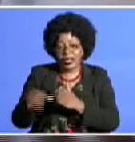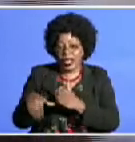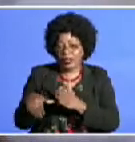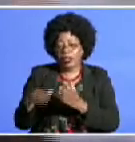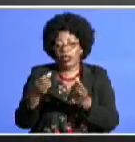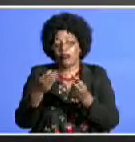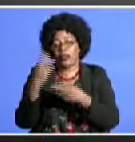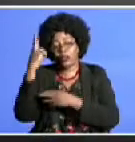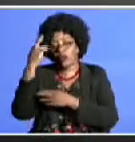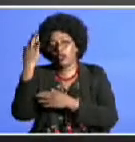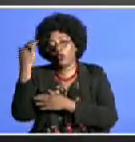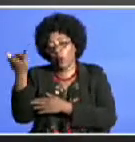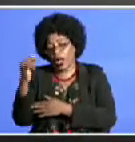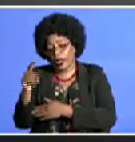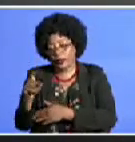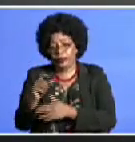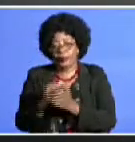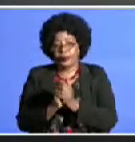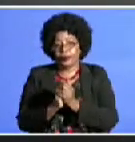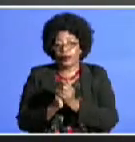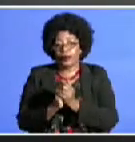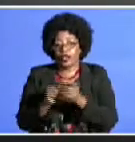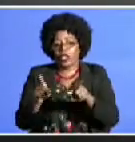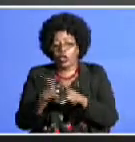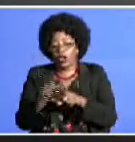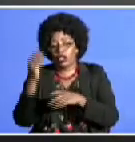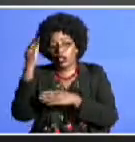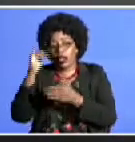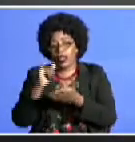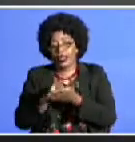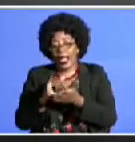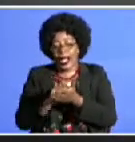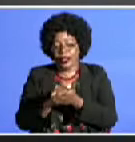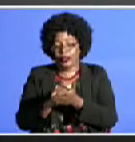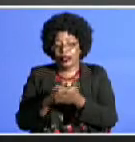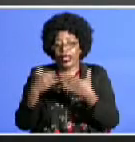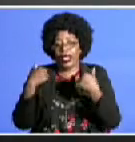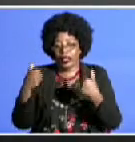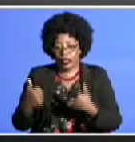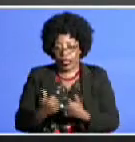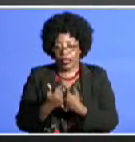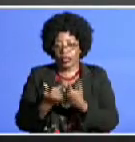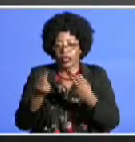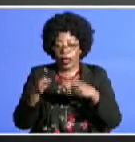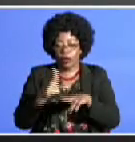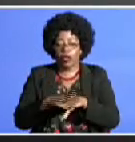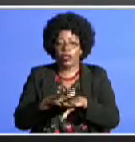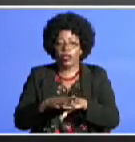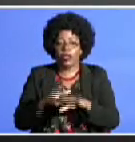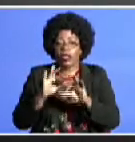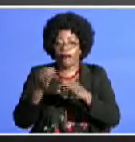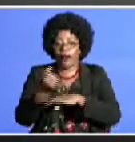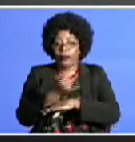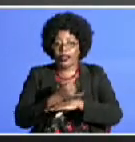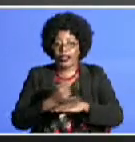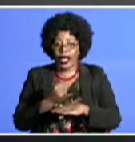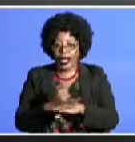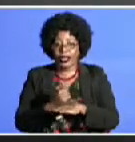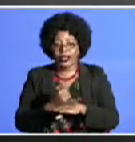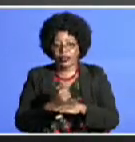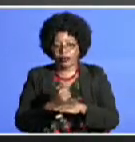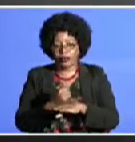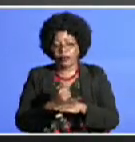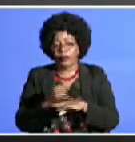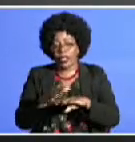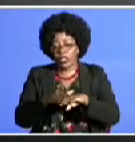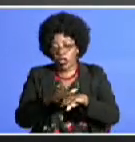why. Now, Dr. Brennan acknowledges the health challenges which exist on the Family Islands, which restrict the delivery of